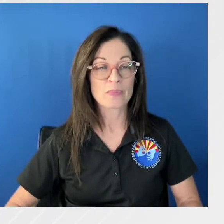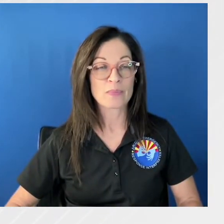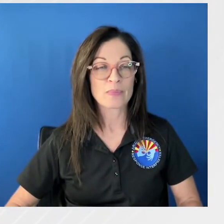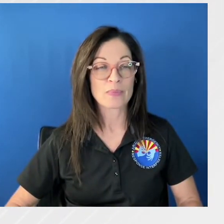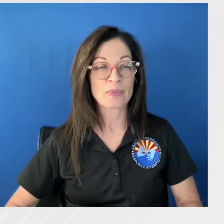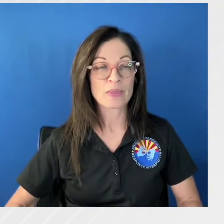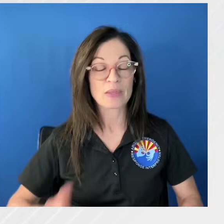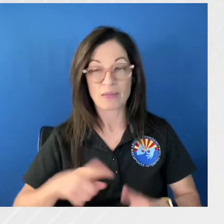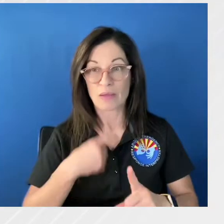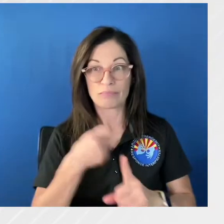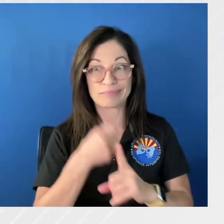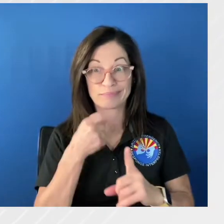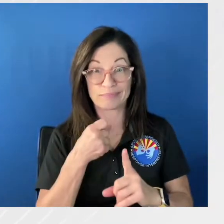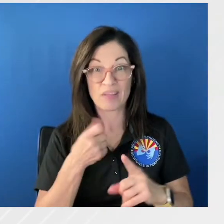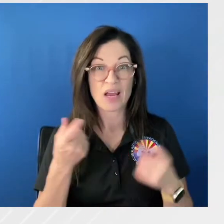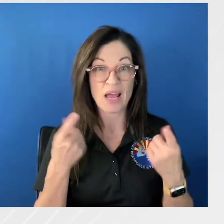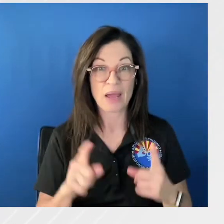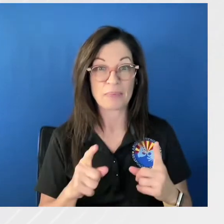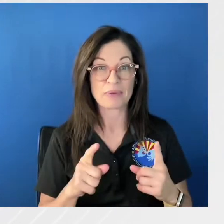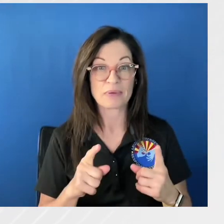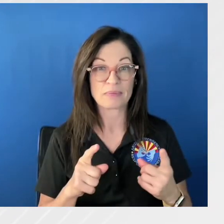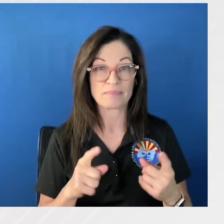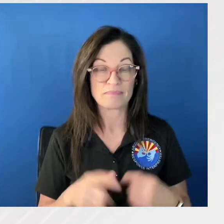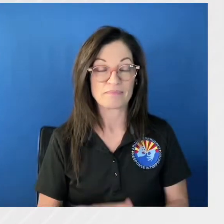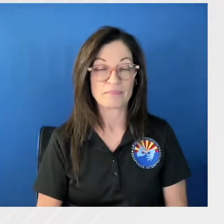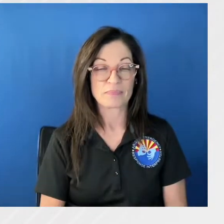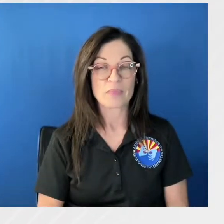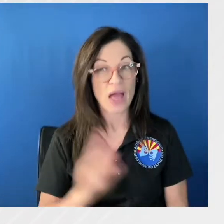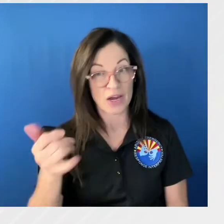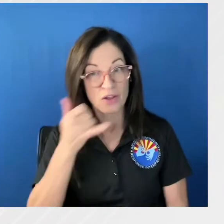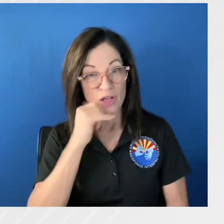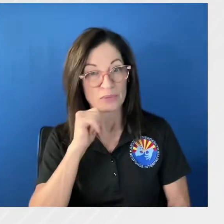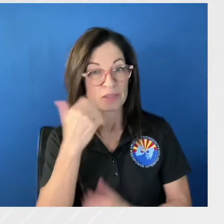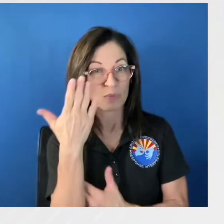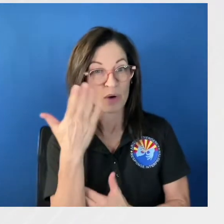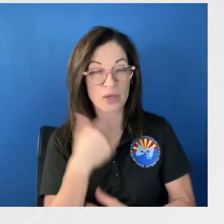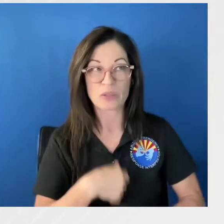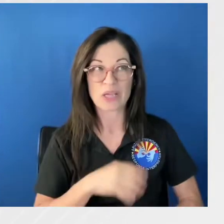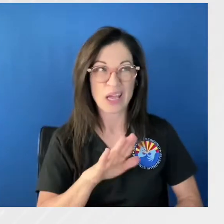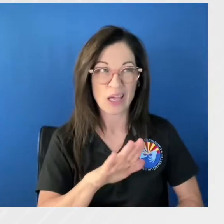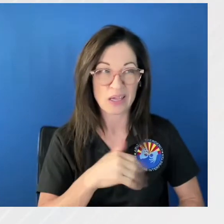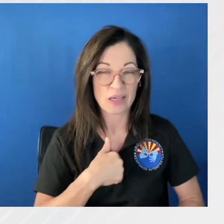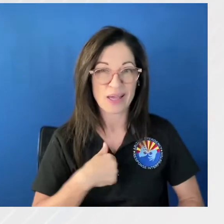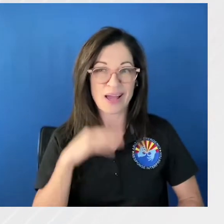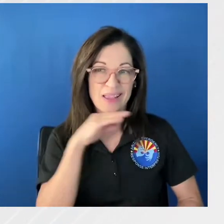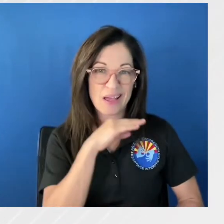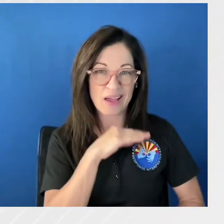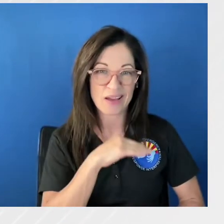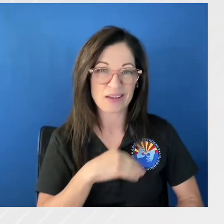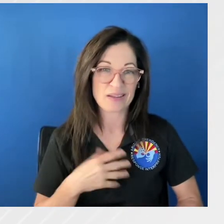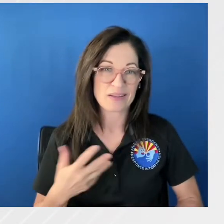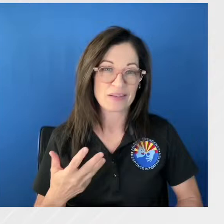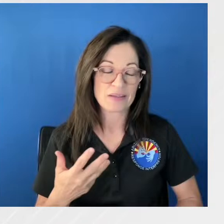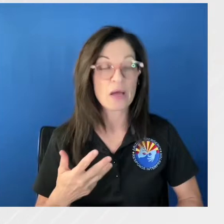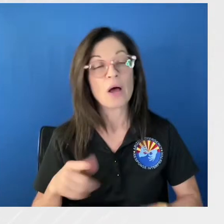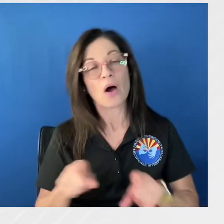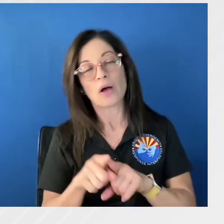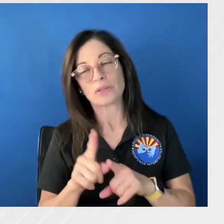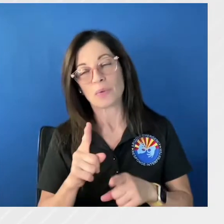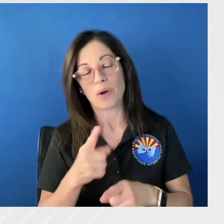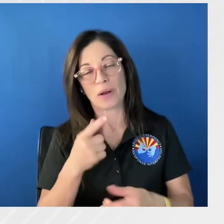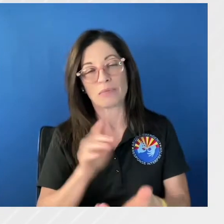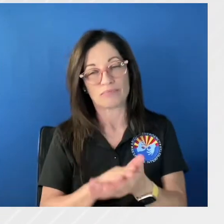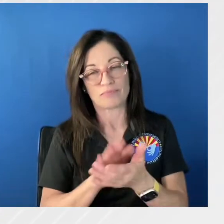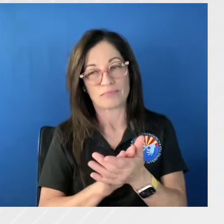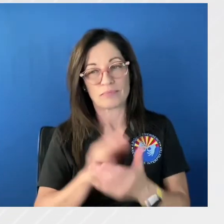it happened, right? And he calls me in the morning. He goes, hey, I lied. Right. But I also want to give a shout out to Ellen